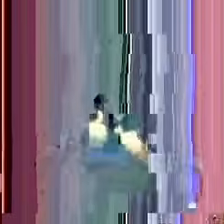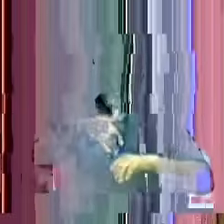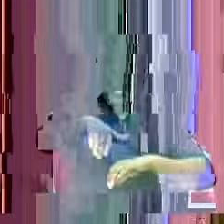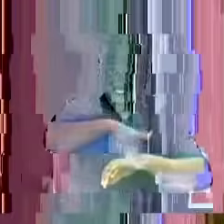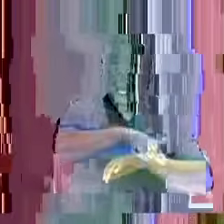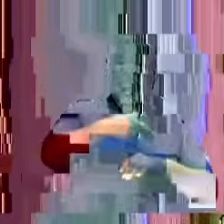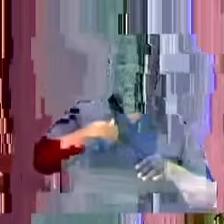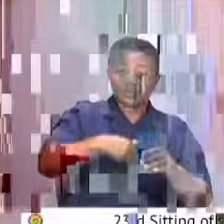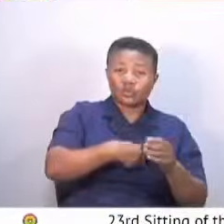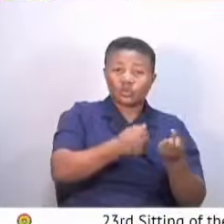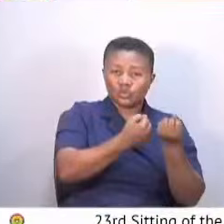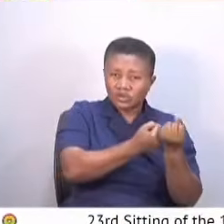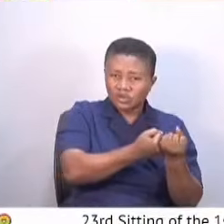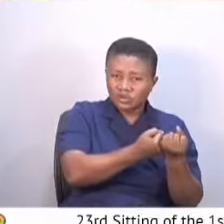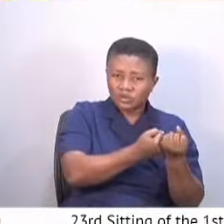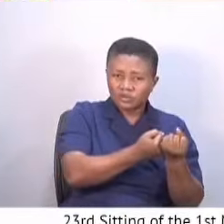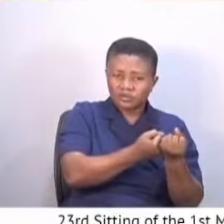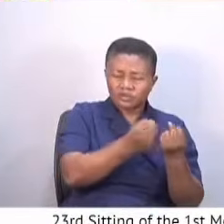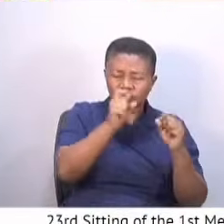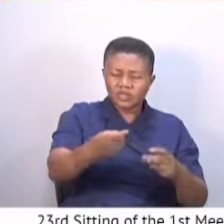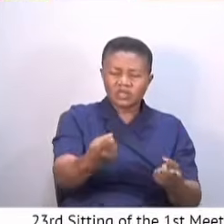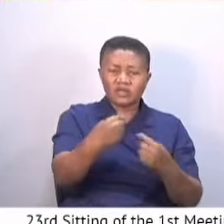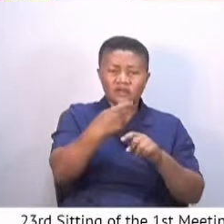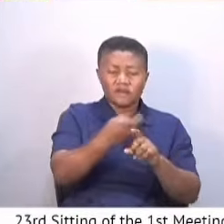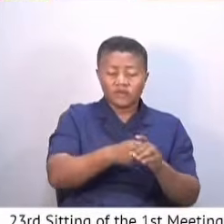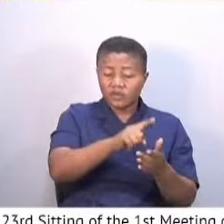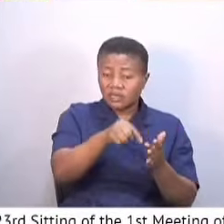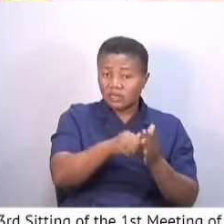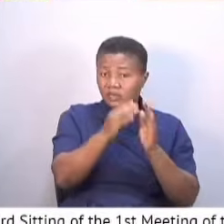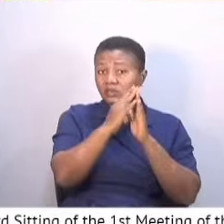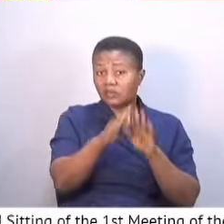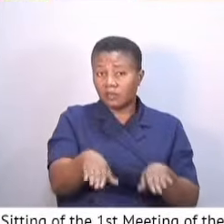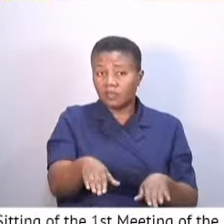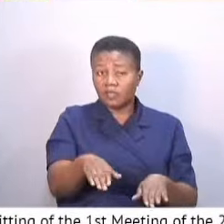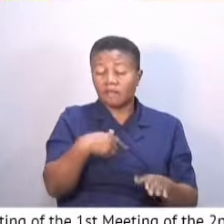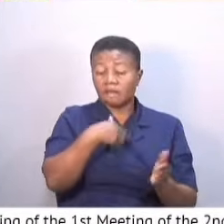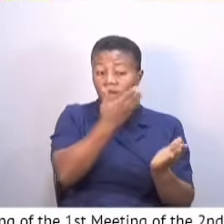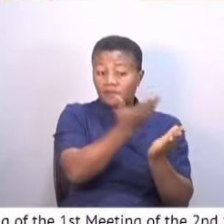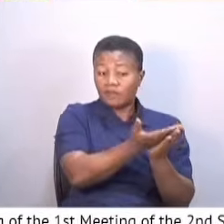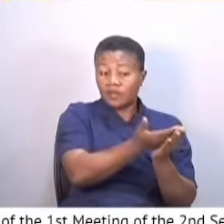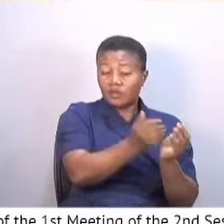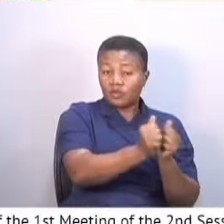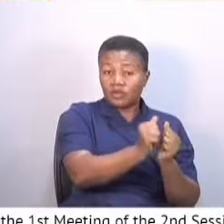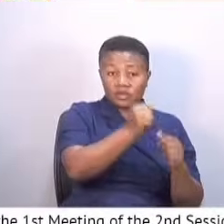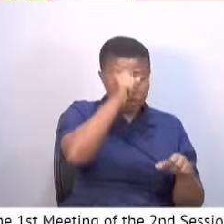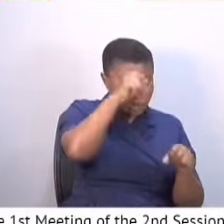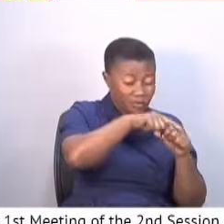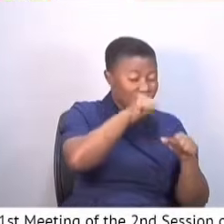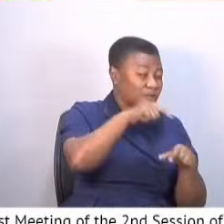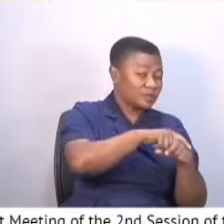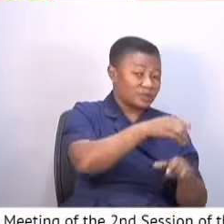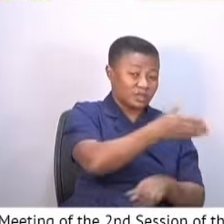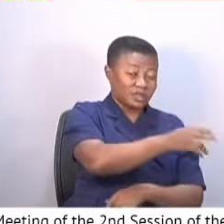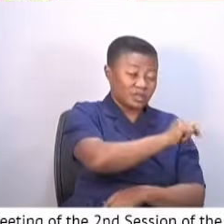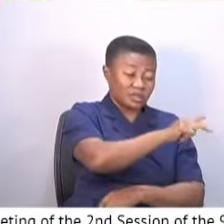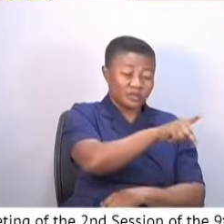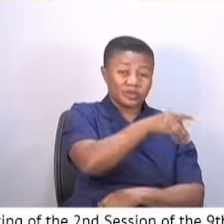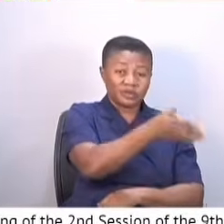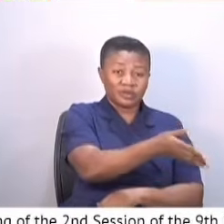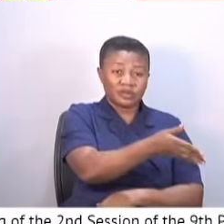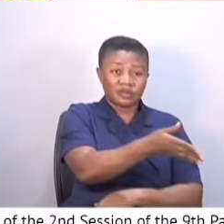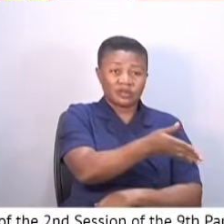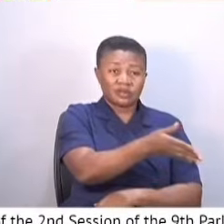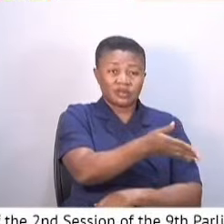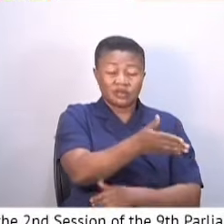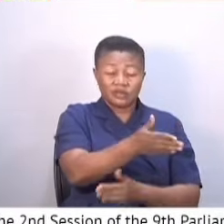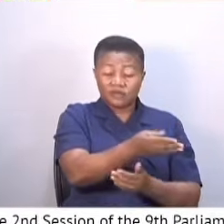be a decision emanating from this house. So, Mr. Speaker, I want to appeal to my colleagues. They've done well over the